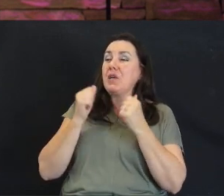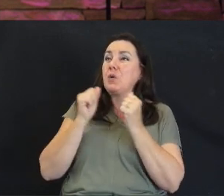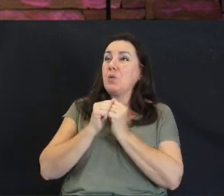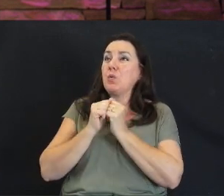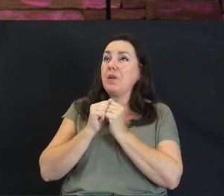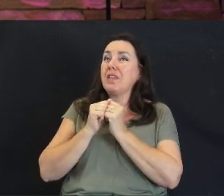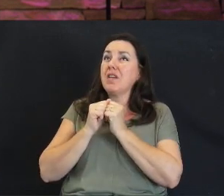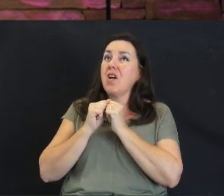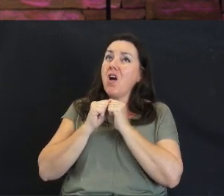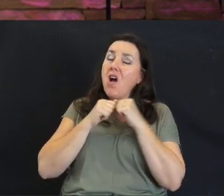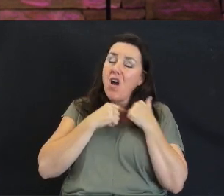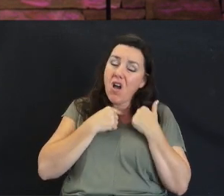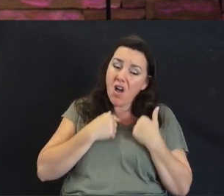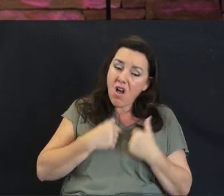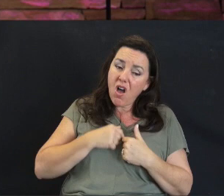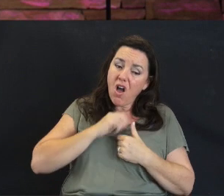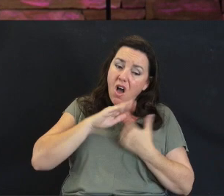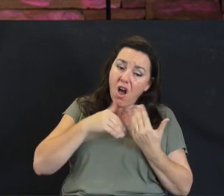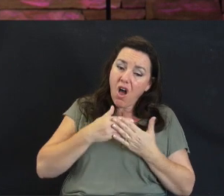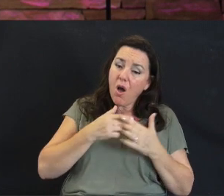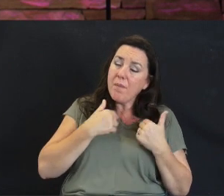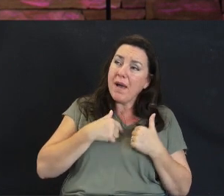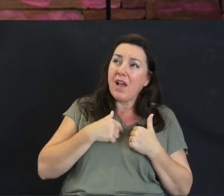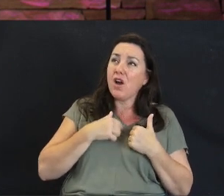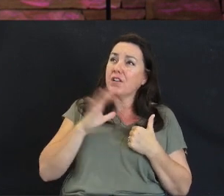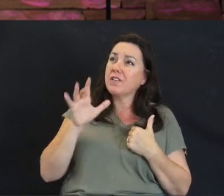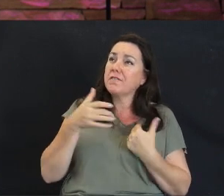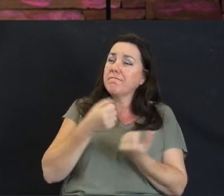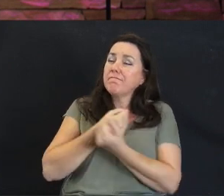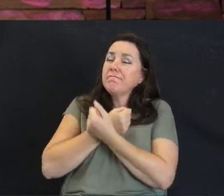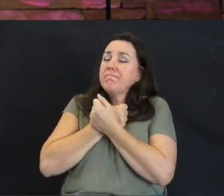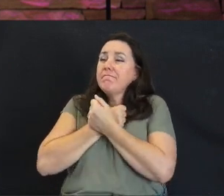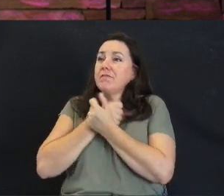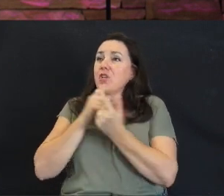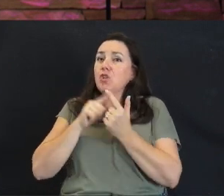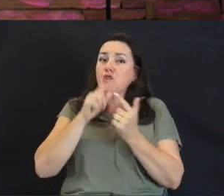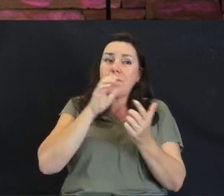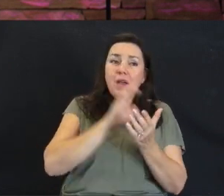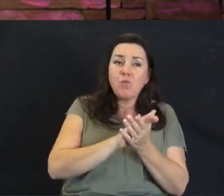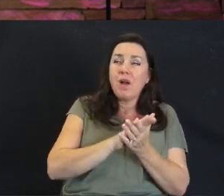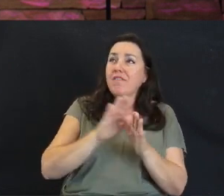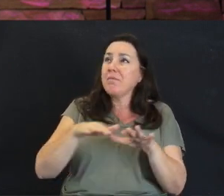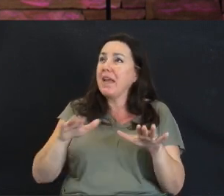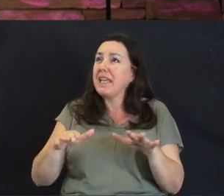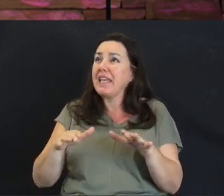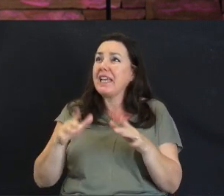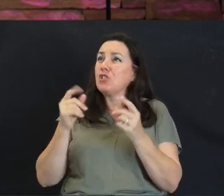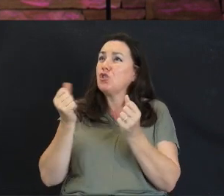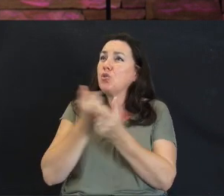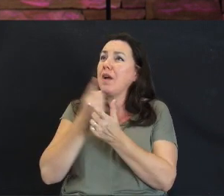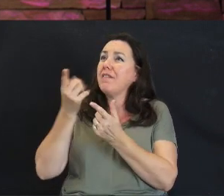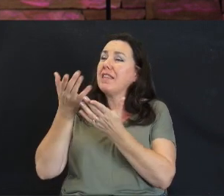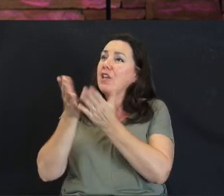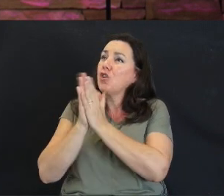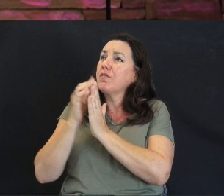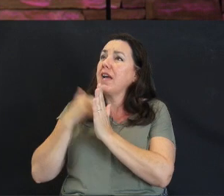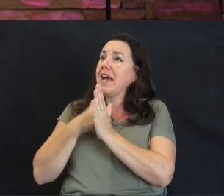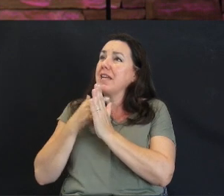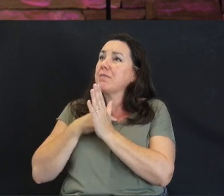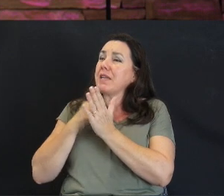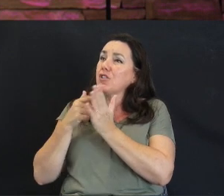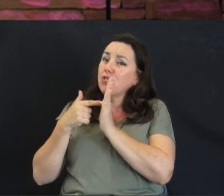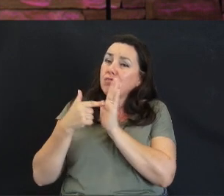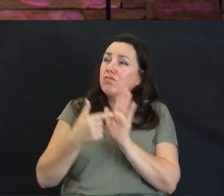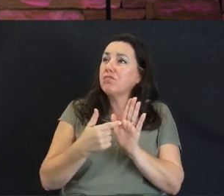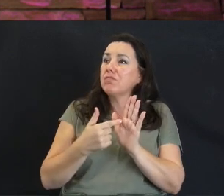Just all my heart Embrace what you Have called me to be With To my wife To my kids And God I pray for that For every man in this room And every